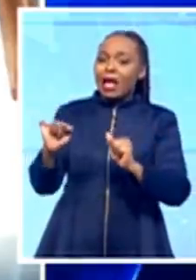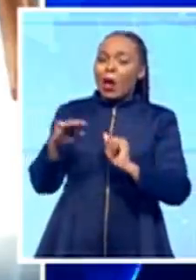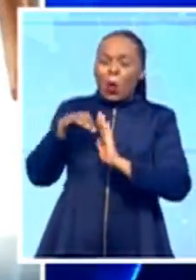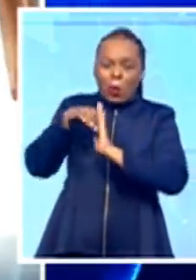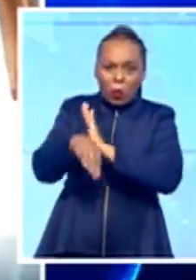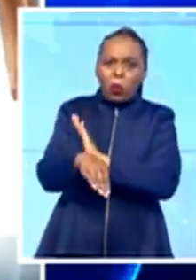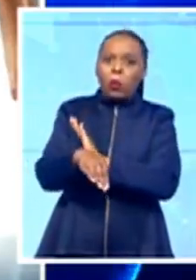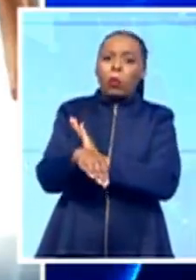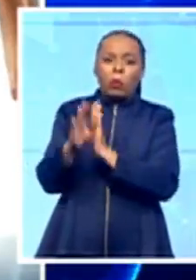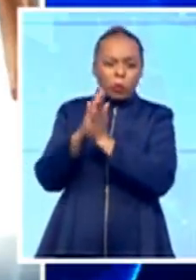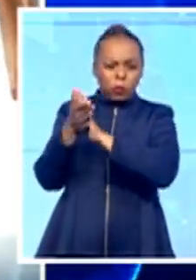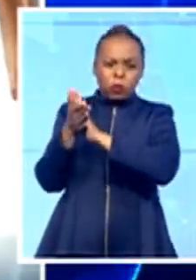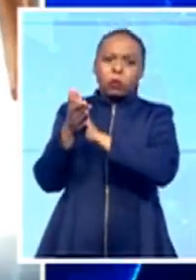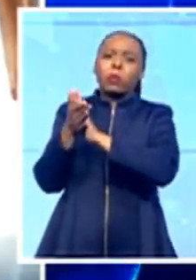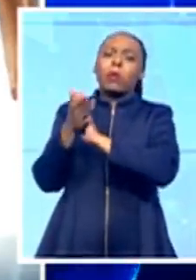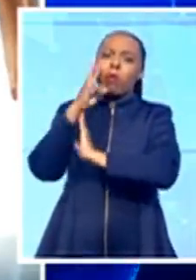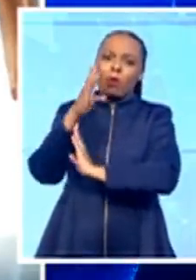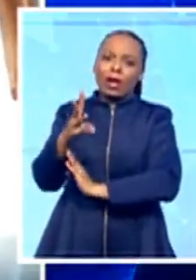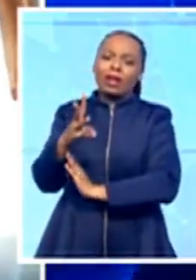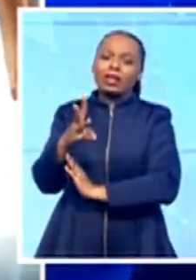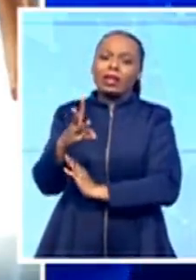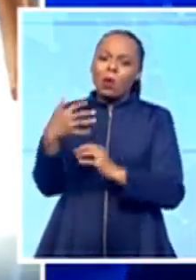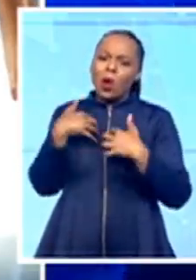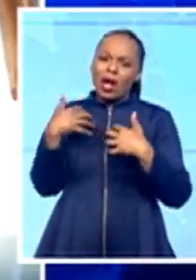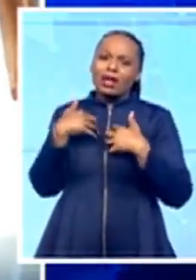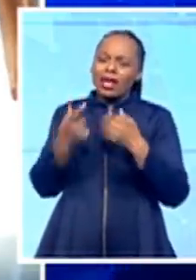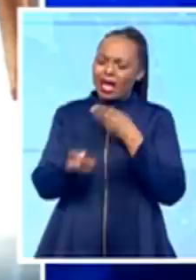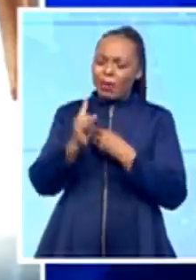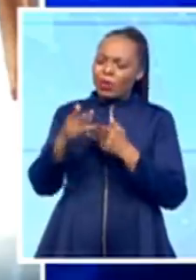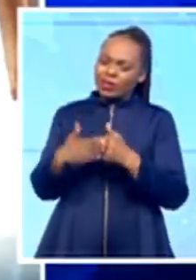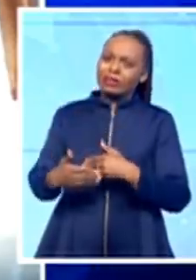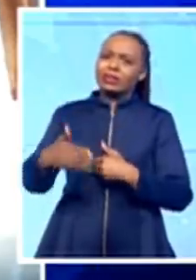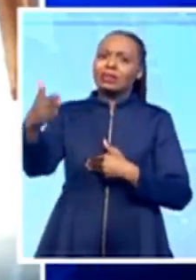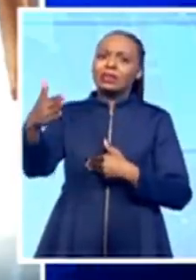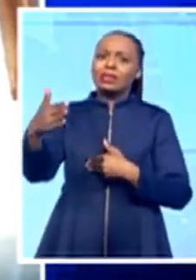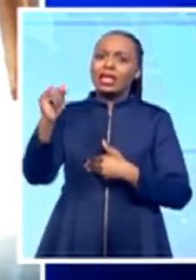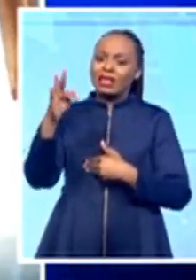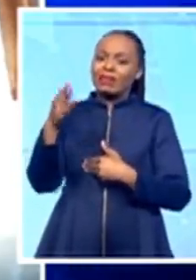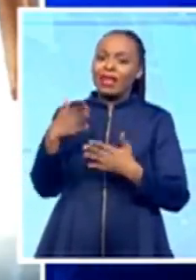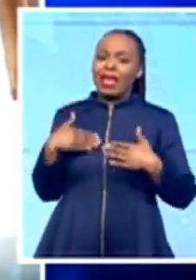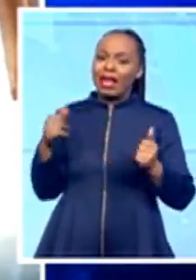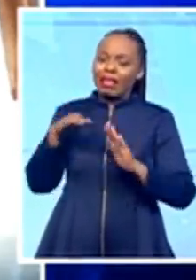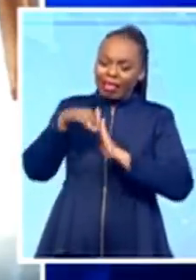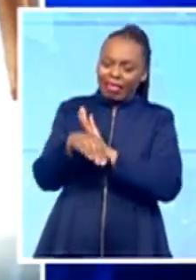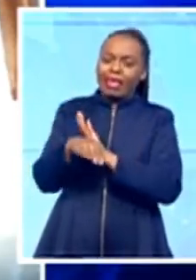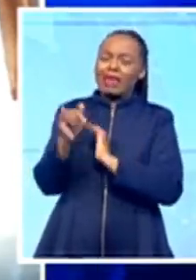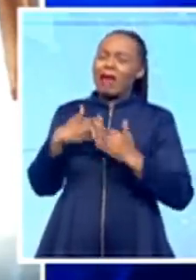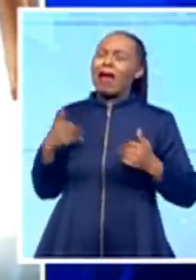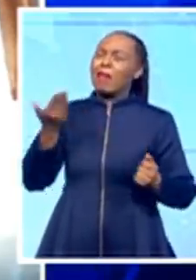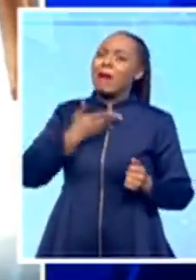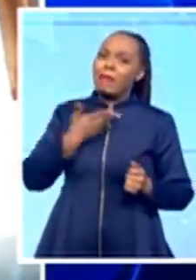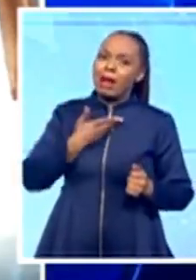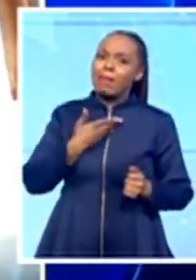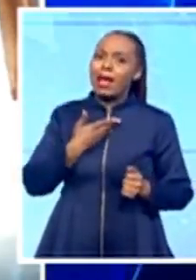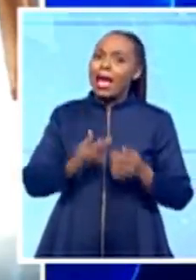happen if this health condition continues to deteriorate. So what has happened to President Zuma is not helping his health conditions at all. He